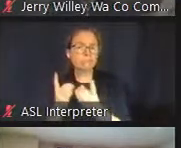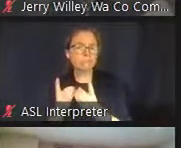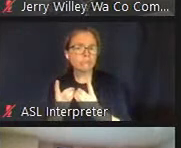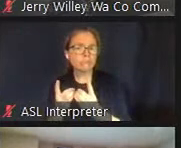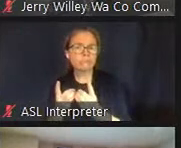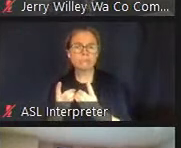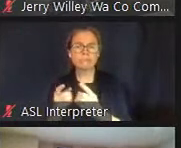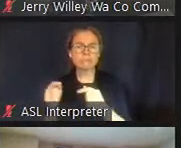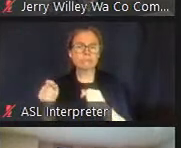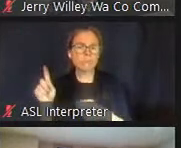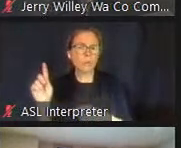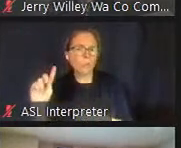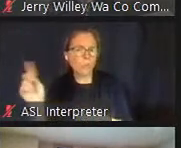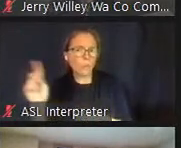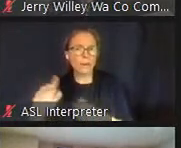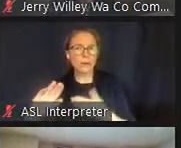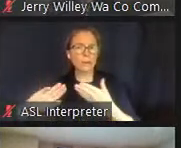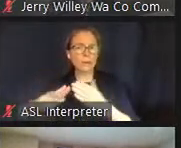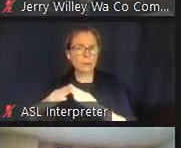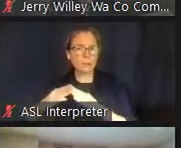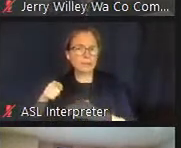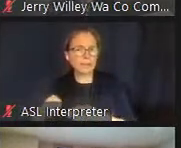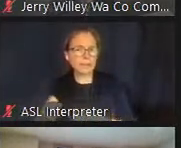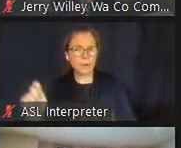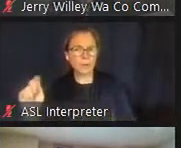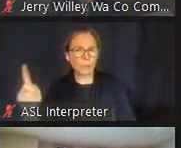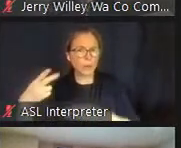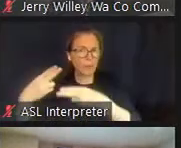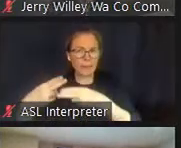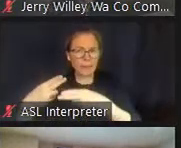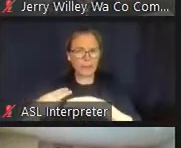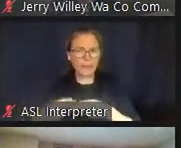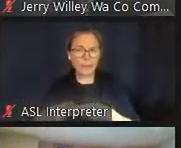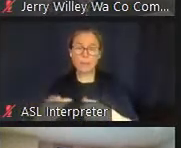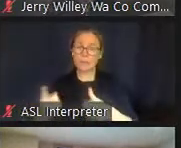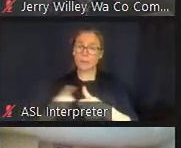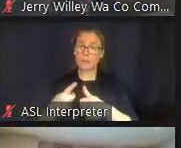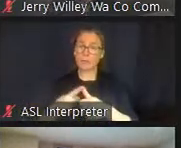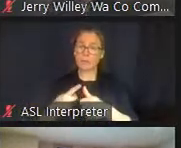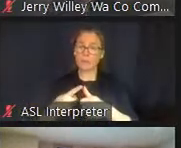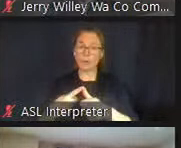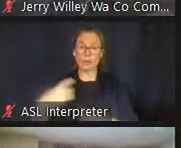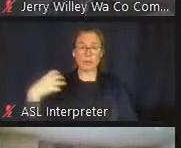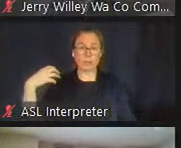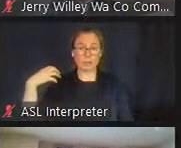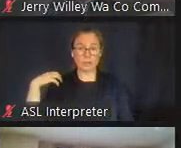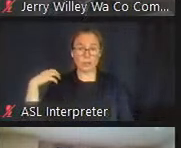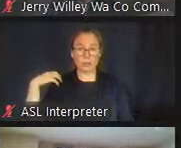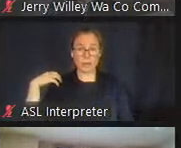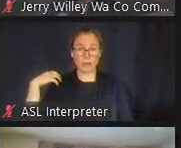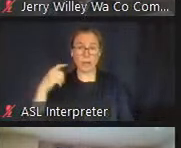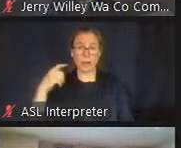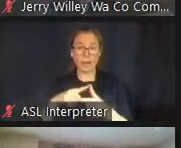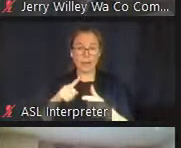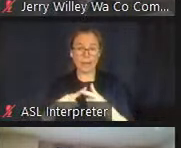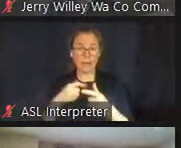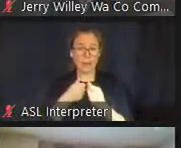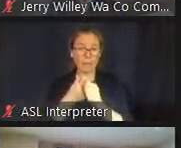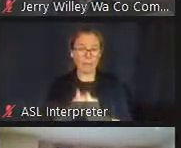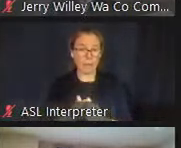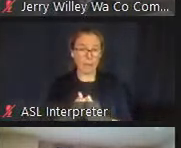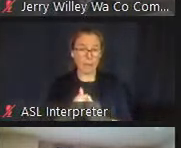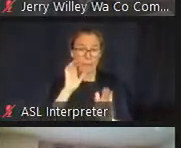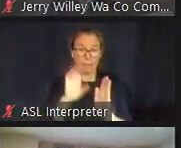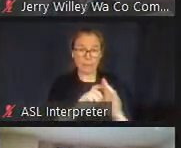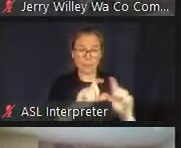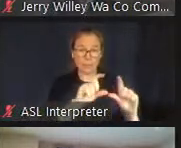district. And we'll just hand this along, starting with the chair and moving to the right as this picture shows.